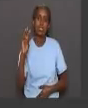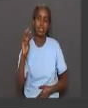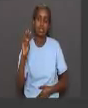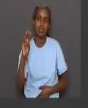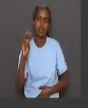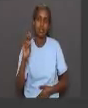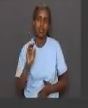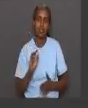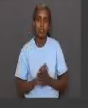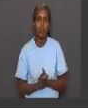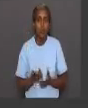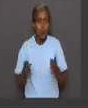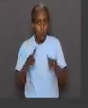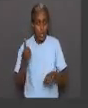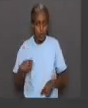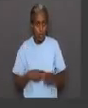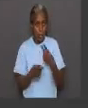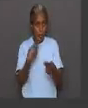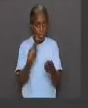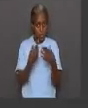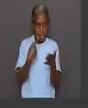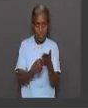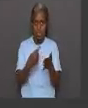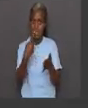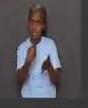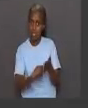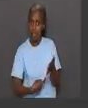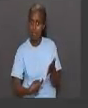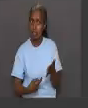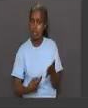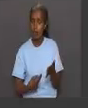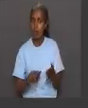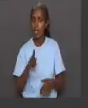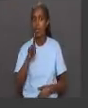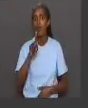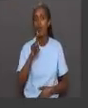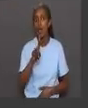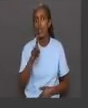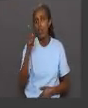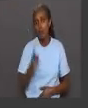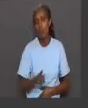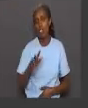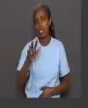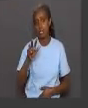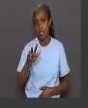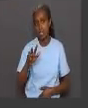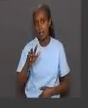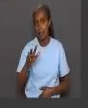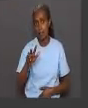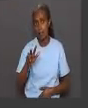2016. When we multiply this result by